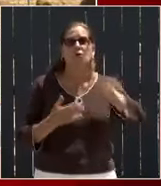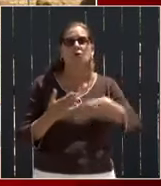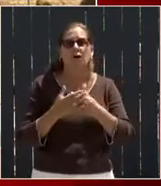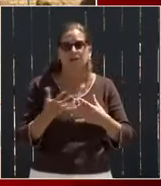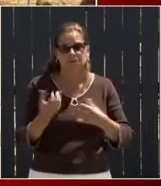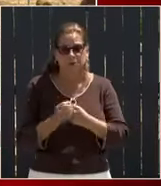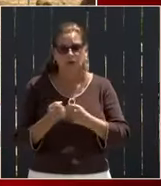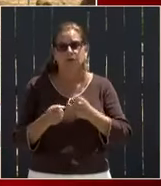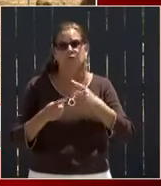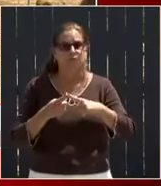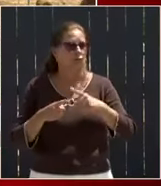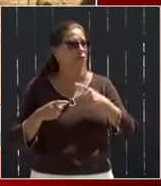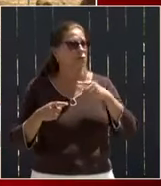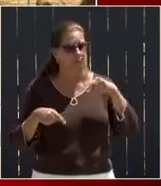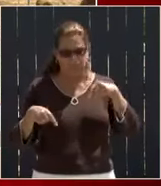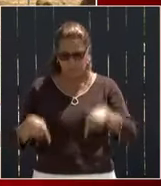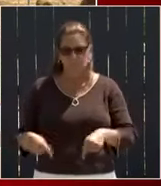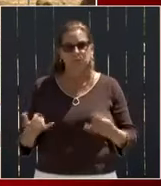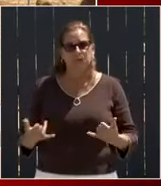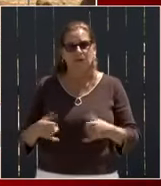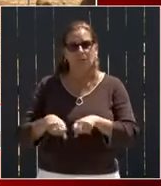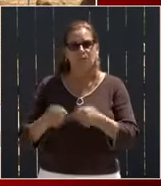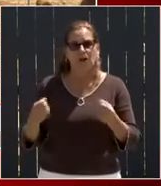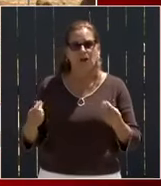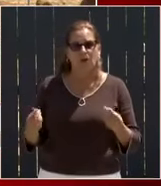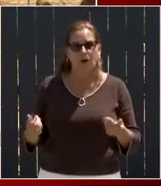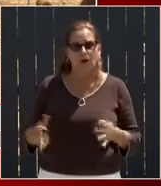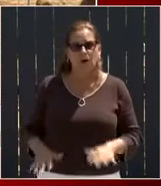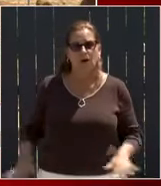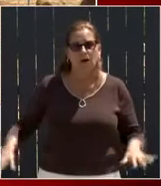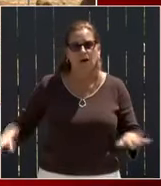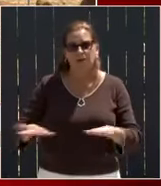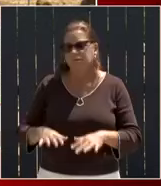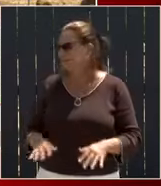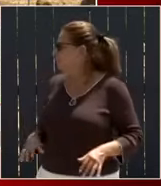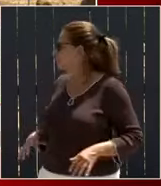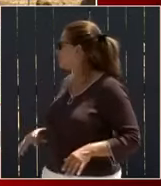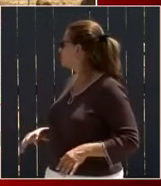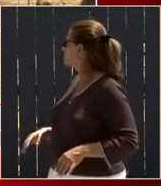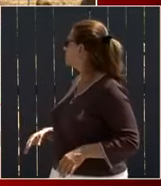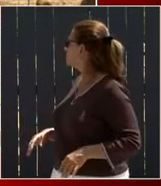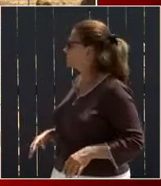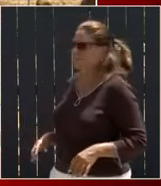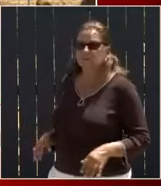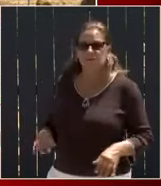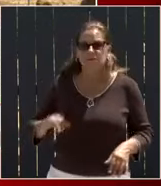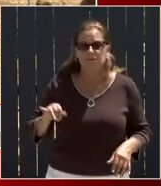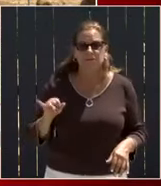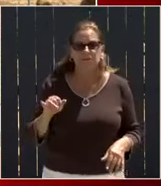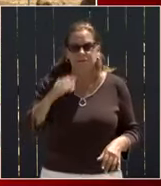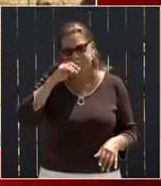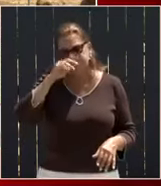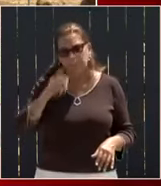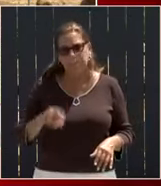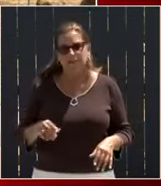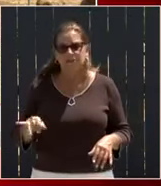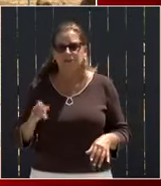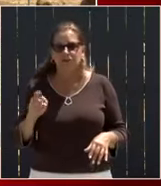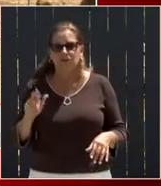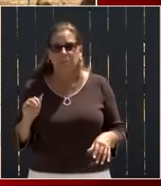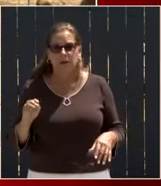ground. Good morning. My name is Jermaine Johnson. I'm the Regional President for PNC Bank in Greater Washington. It's an honor to join Mayor